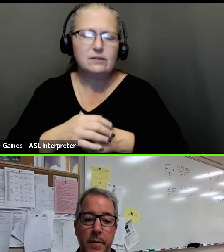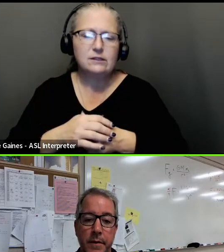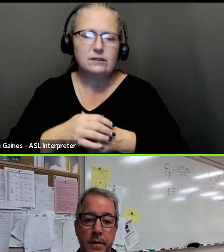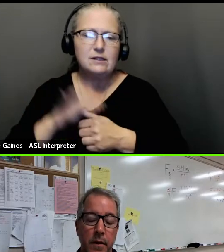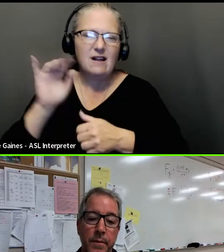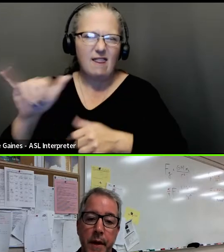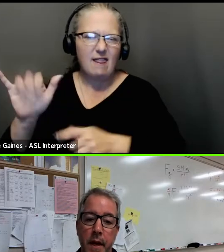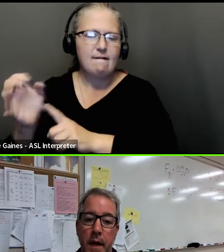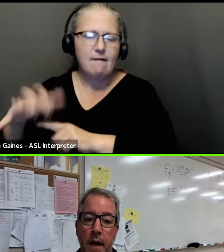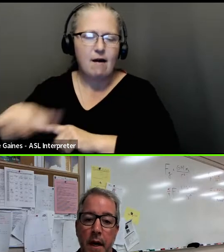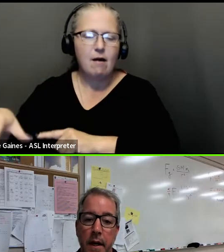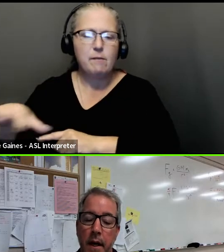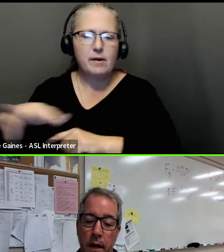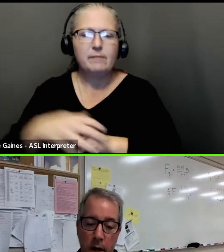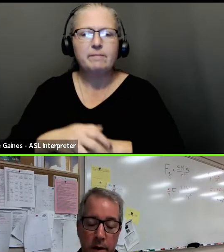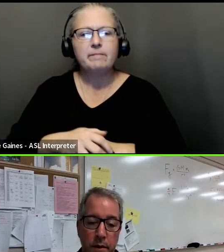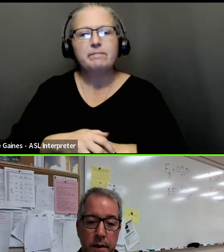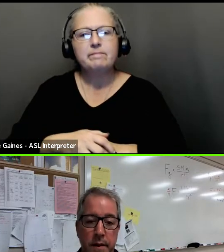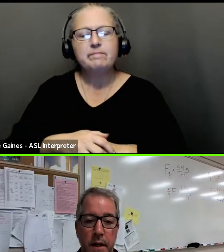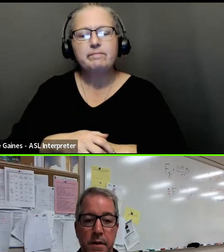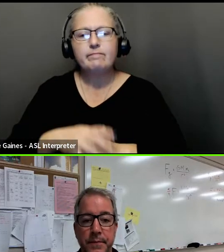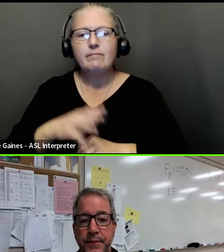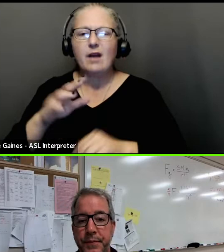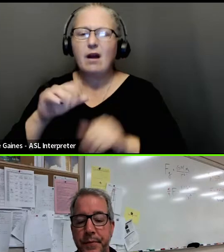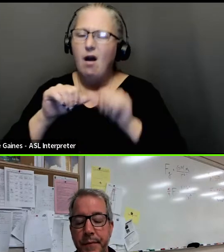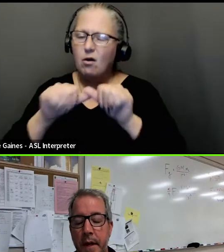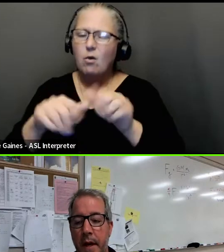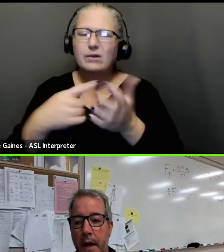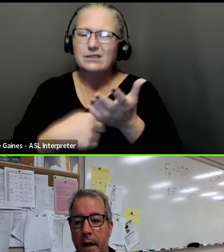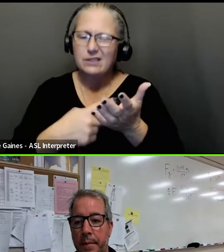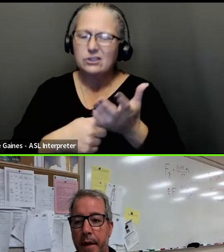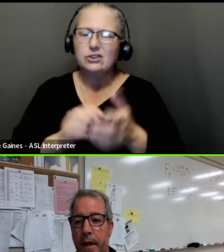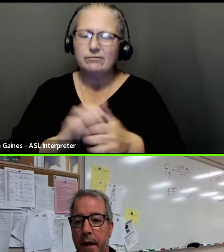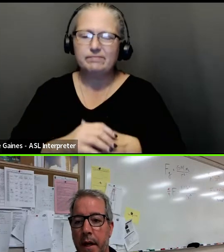that environment. So an ongoing discussion.